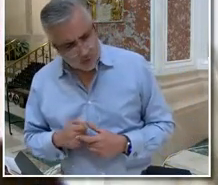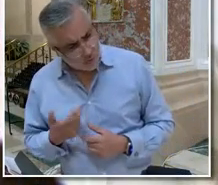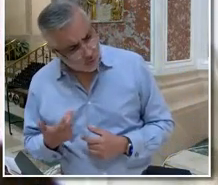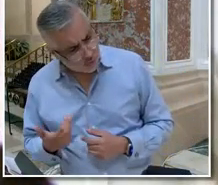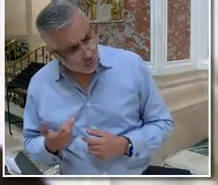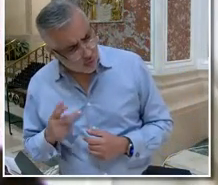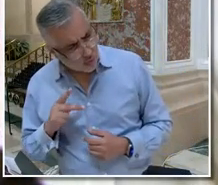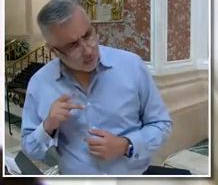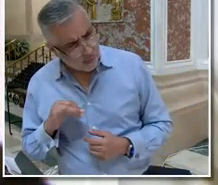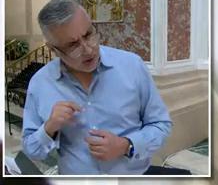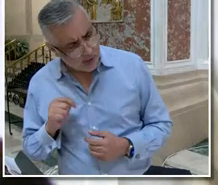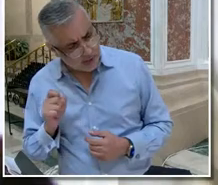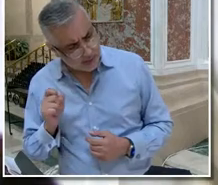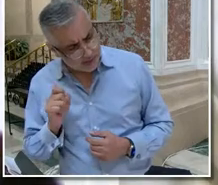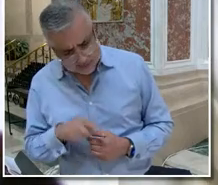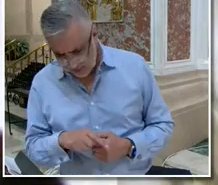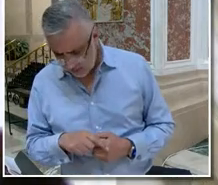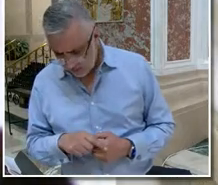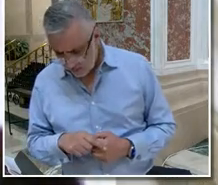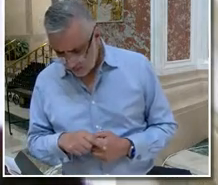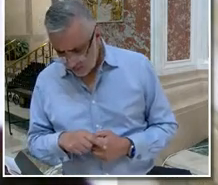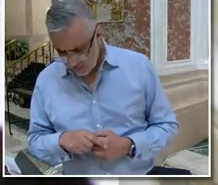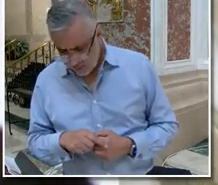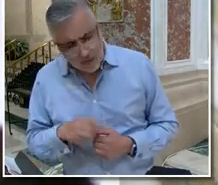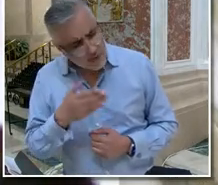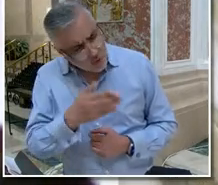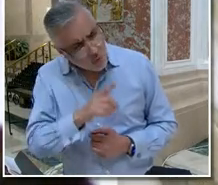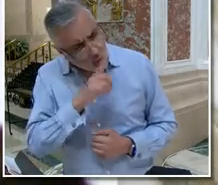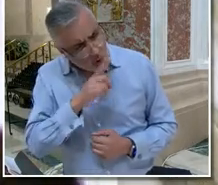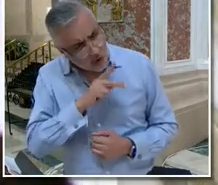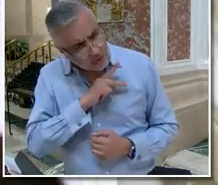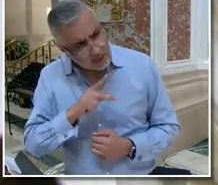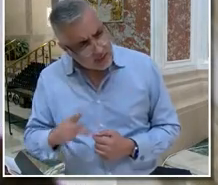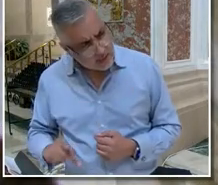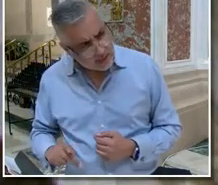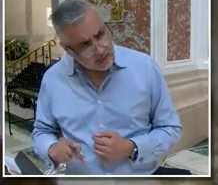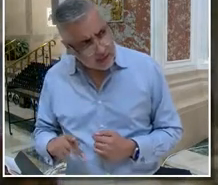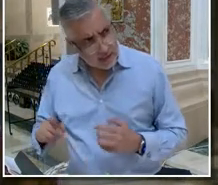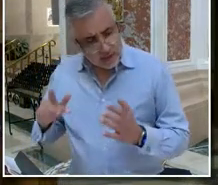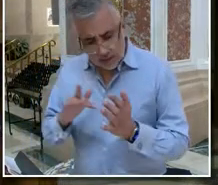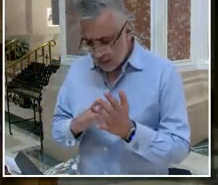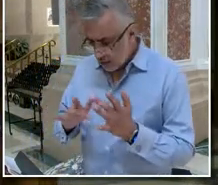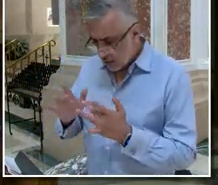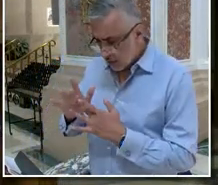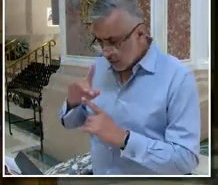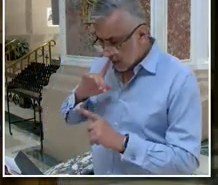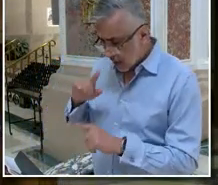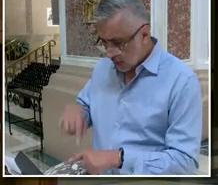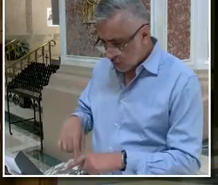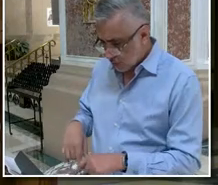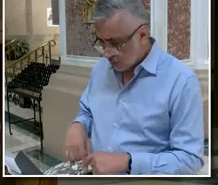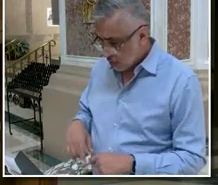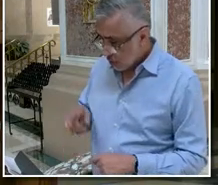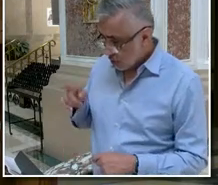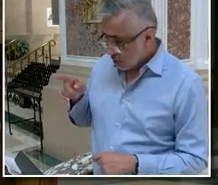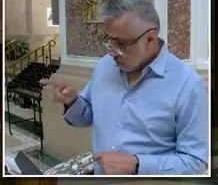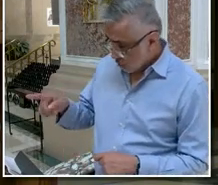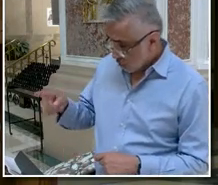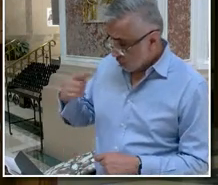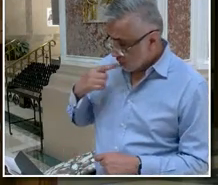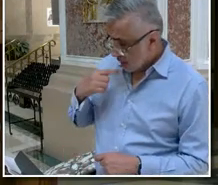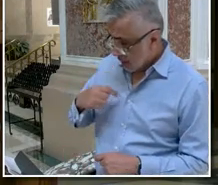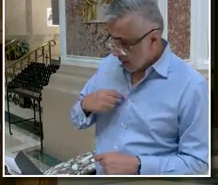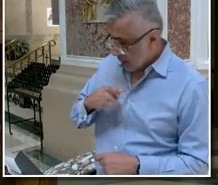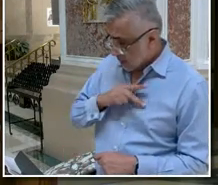So Pilate said to him, "Then you are a king?" Jesus answered, "You say I am